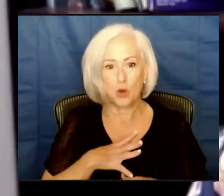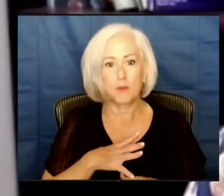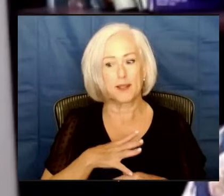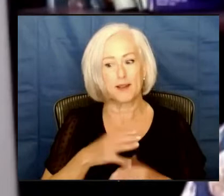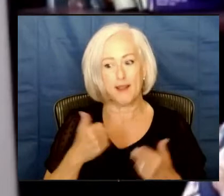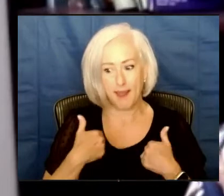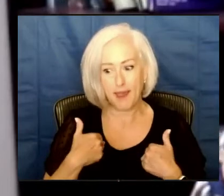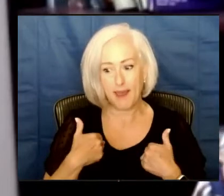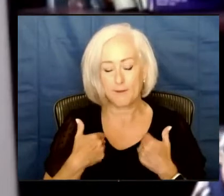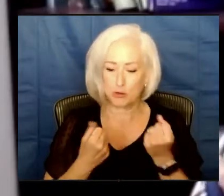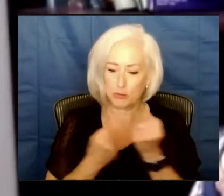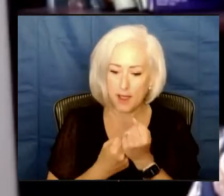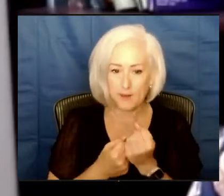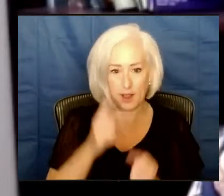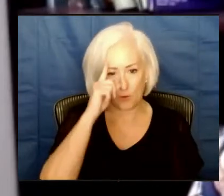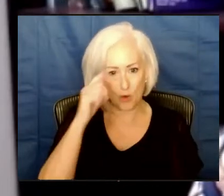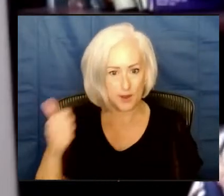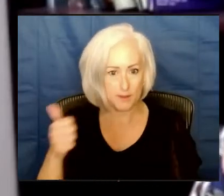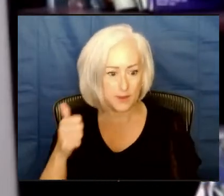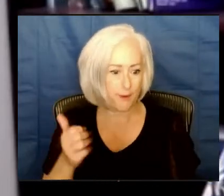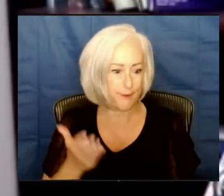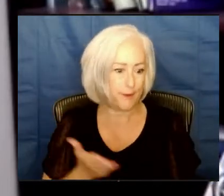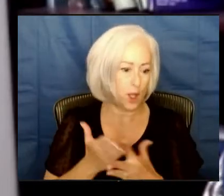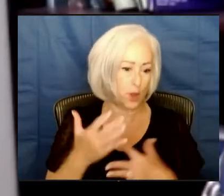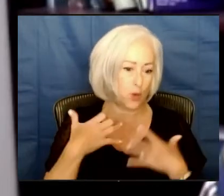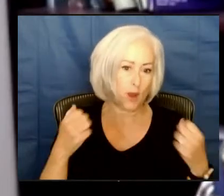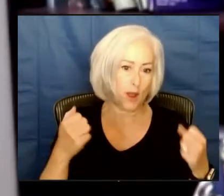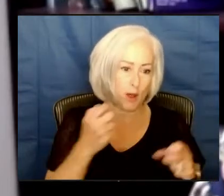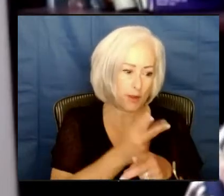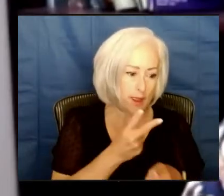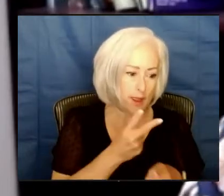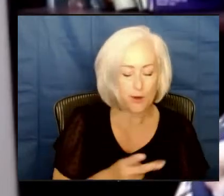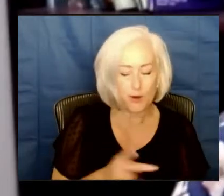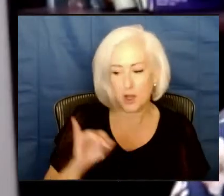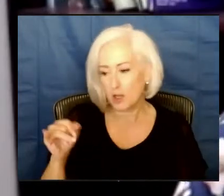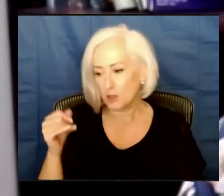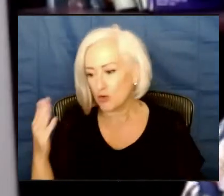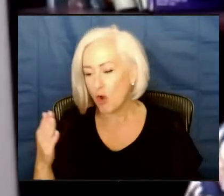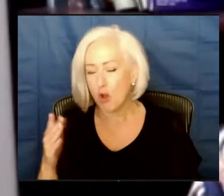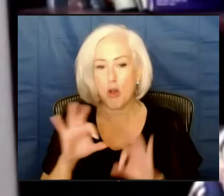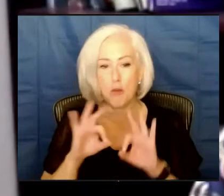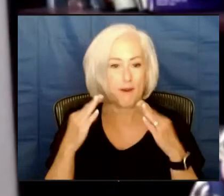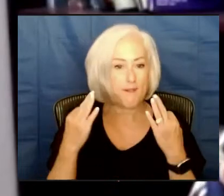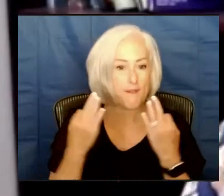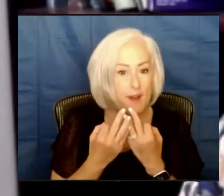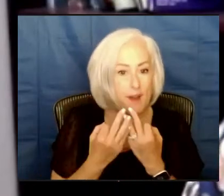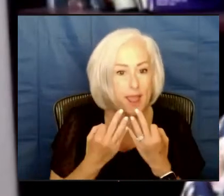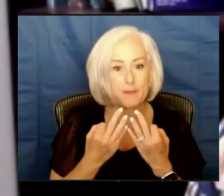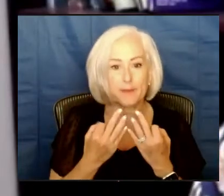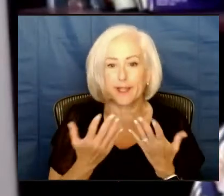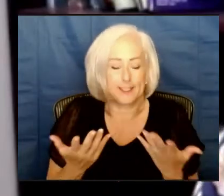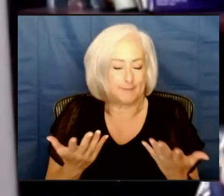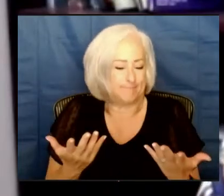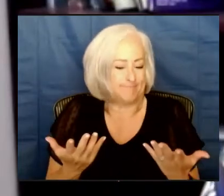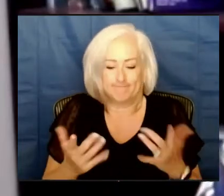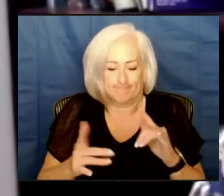whether that's in healthcare, whether that's in their jobs, whether that's in their families, whether that's, just how they're